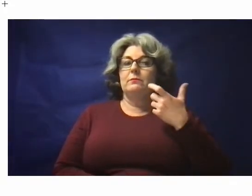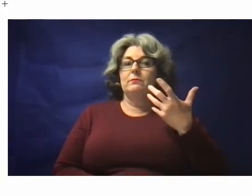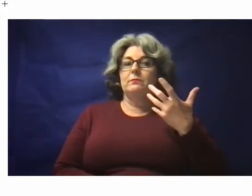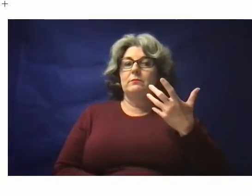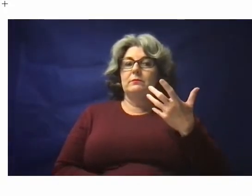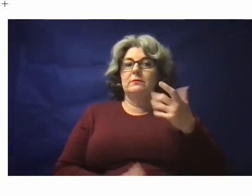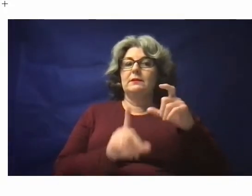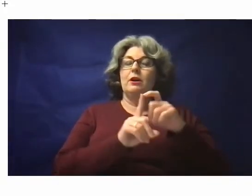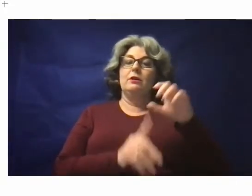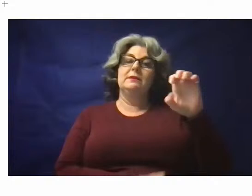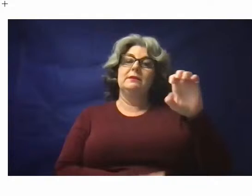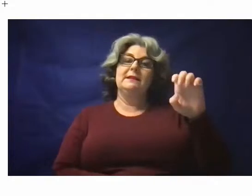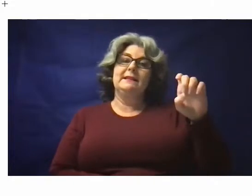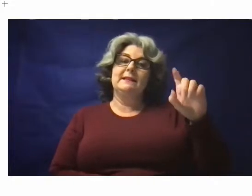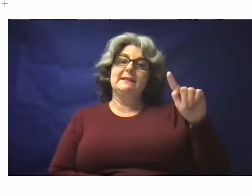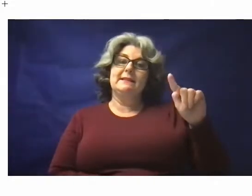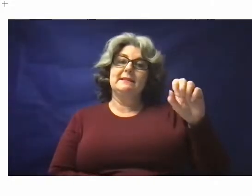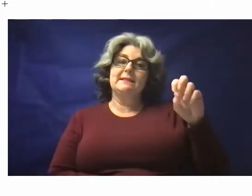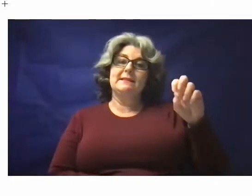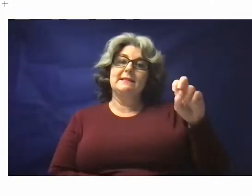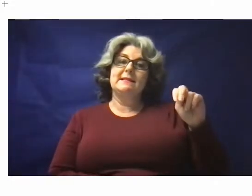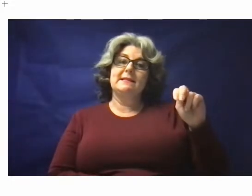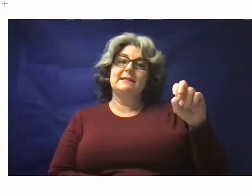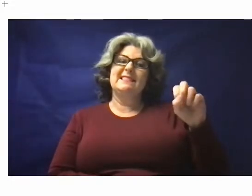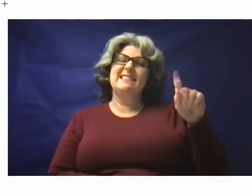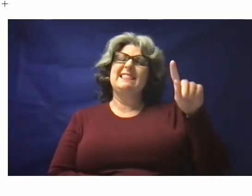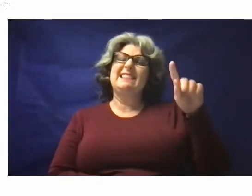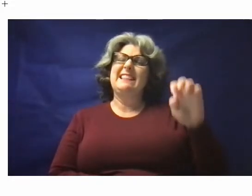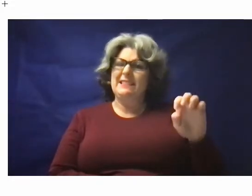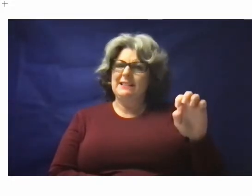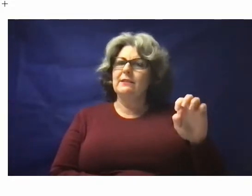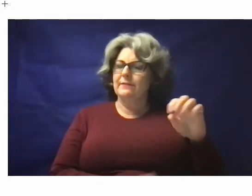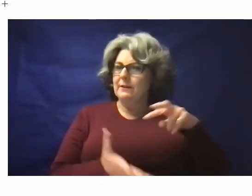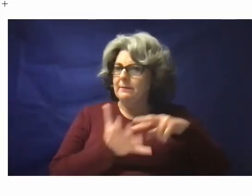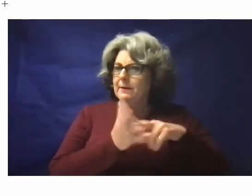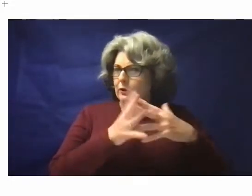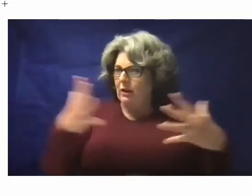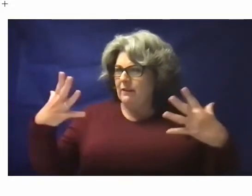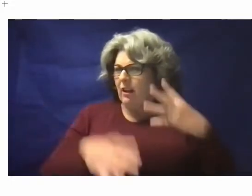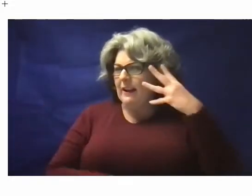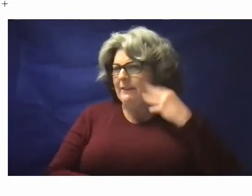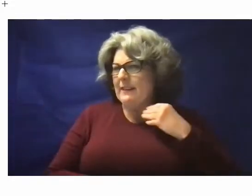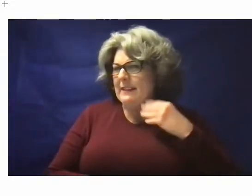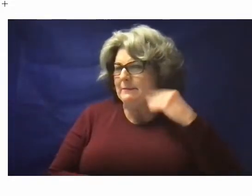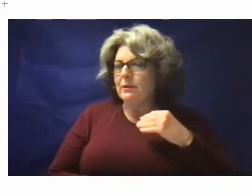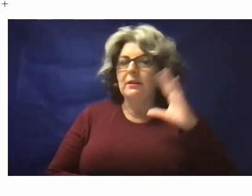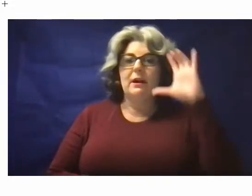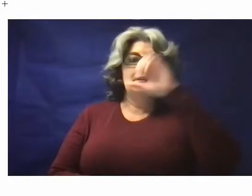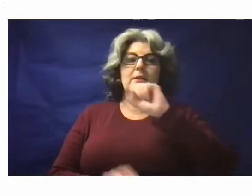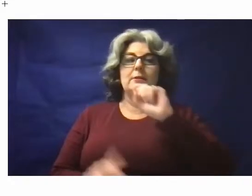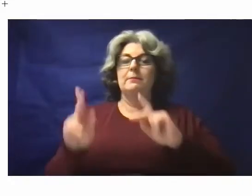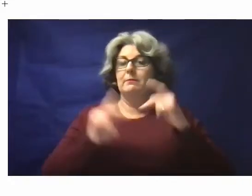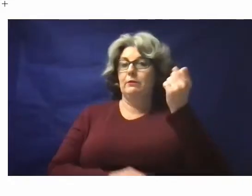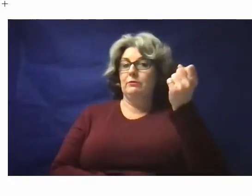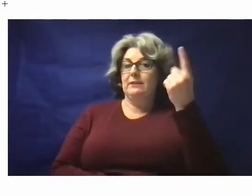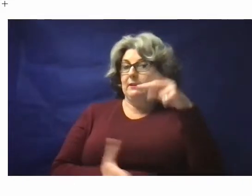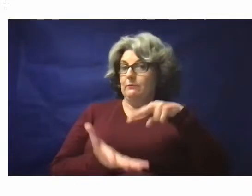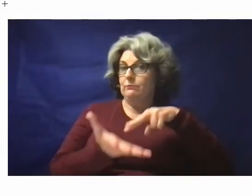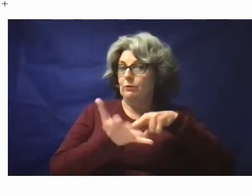and over at our end too, we're trying to be mindful of, you know, not assuming that people will understand what we mean